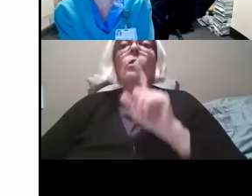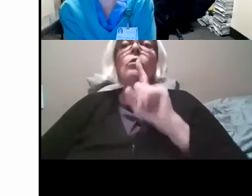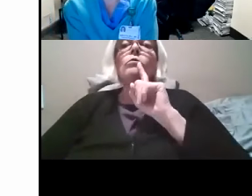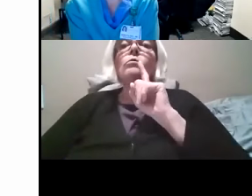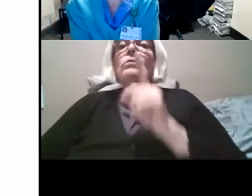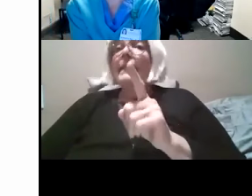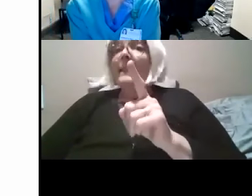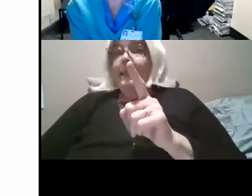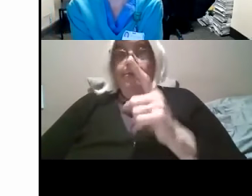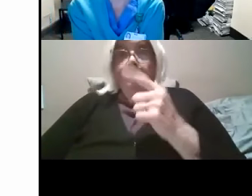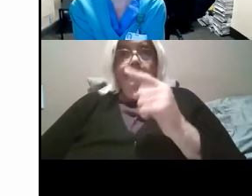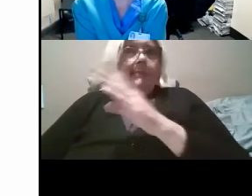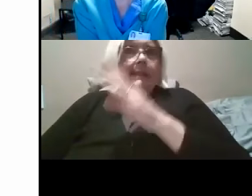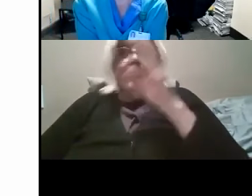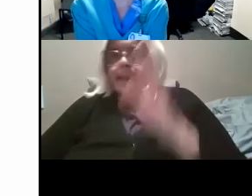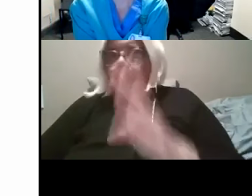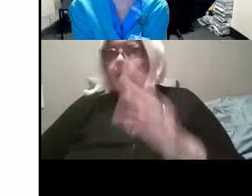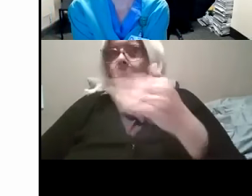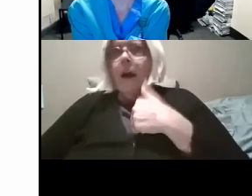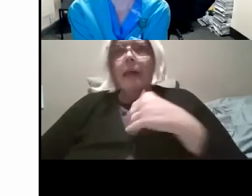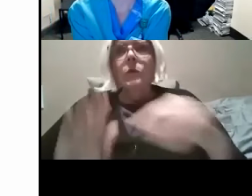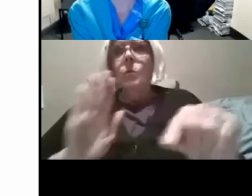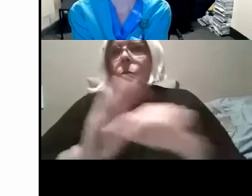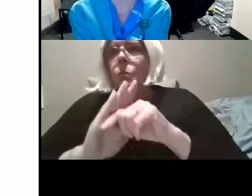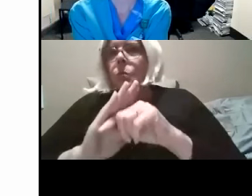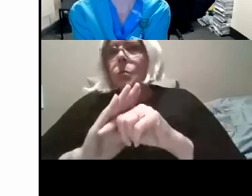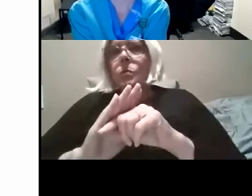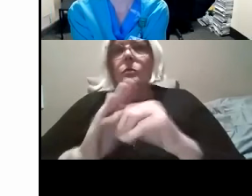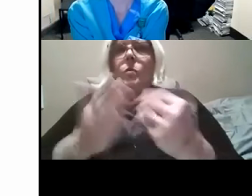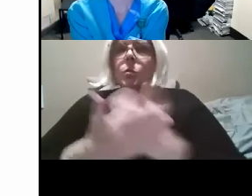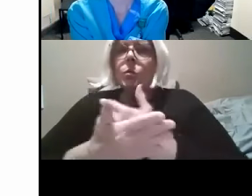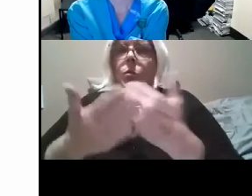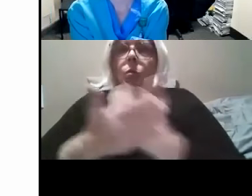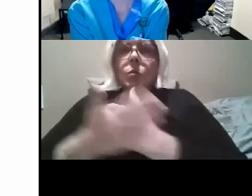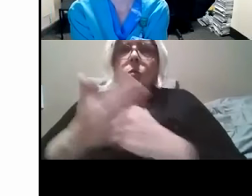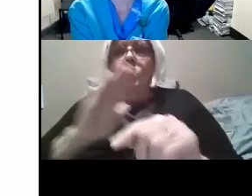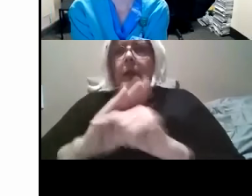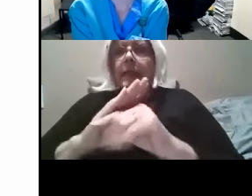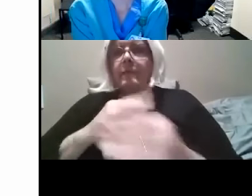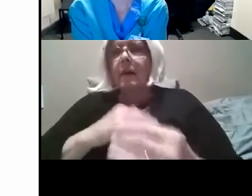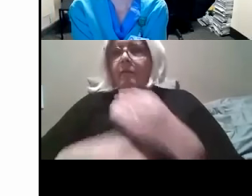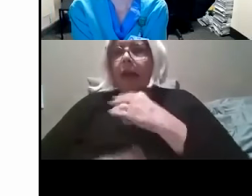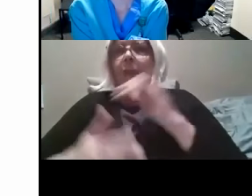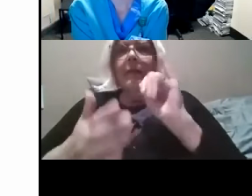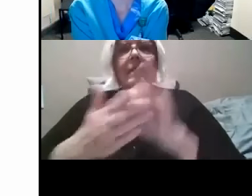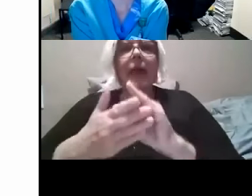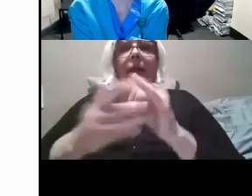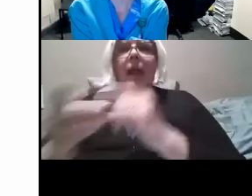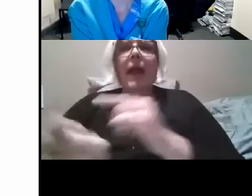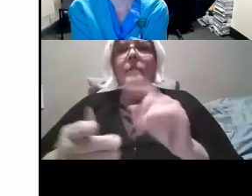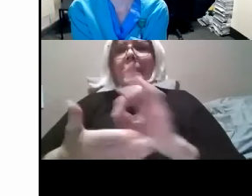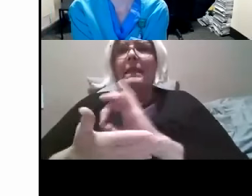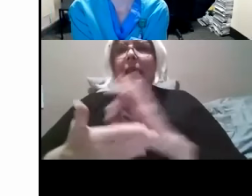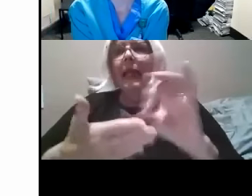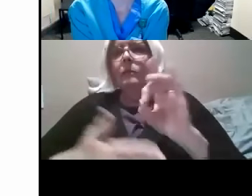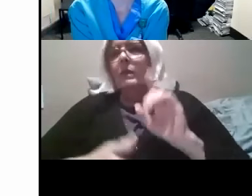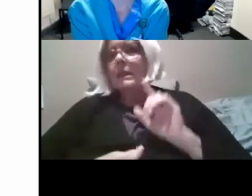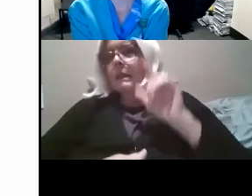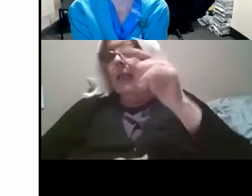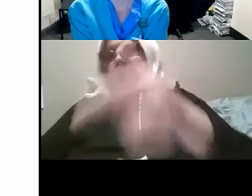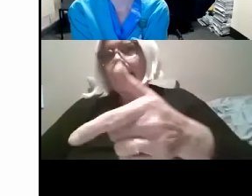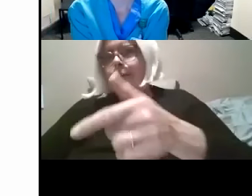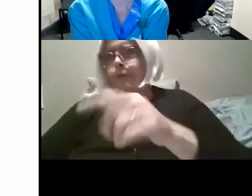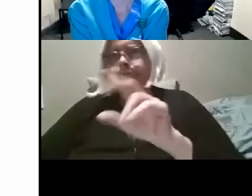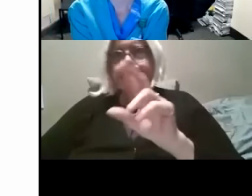weeks after a vaccination. So something where the child had no reaction and we felt like something